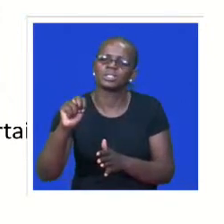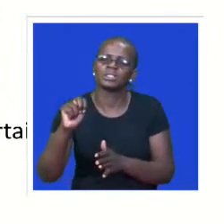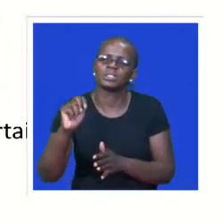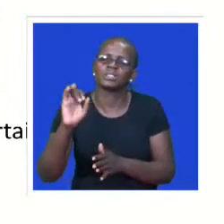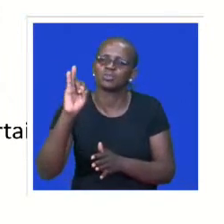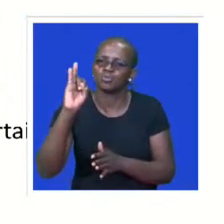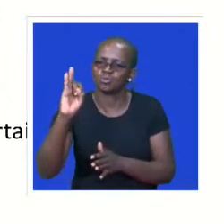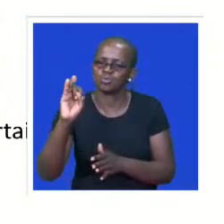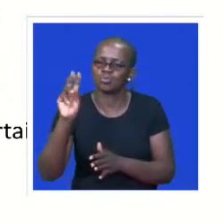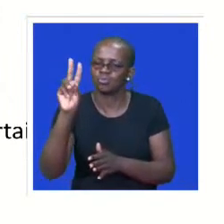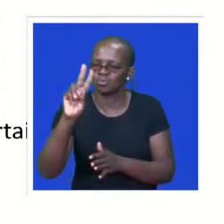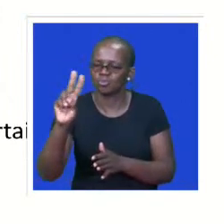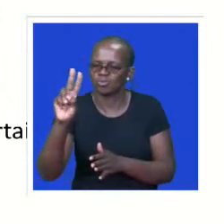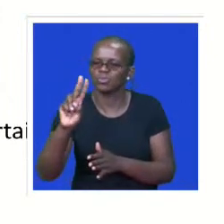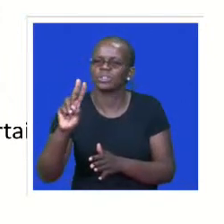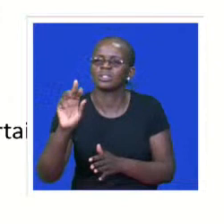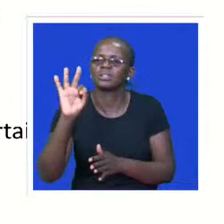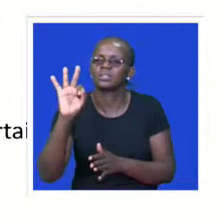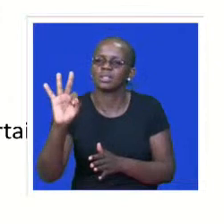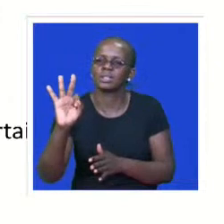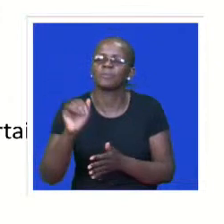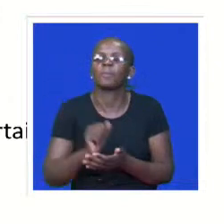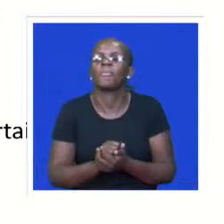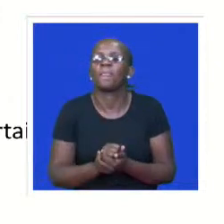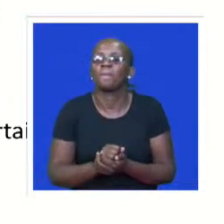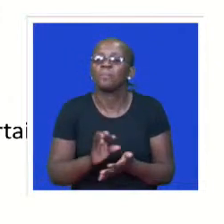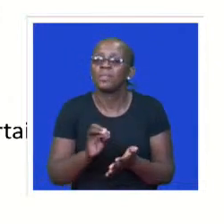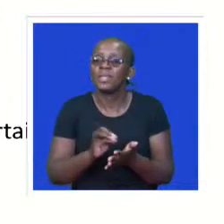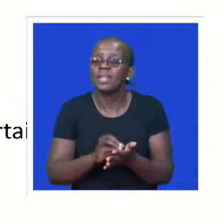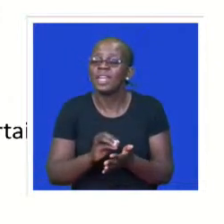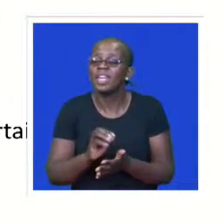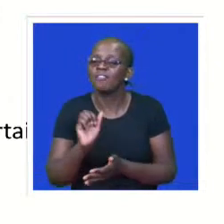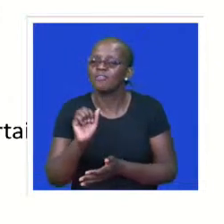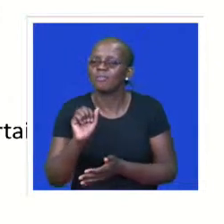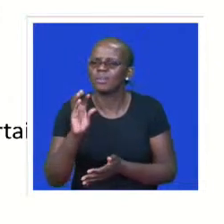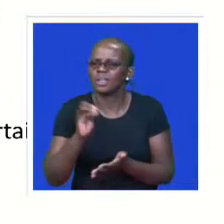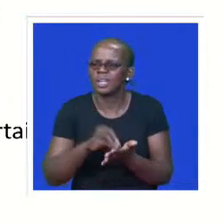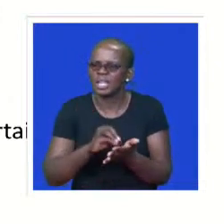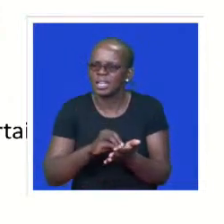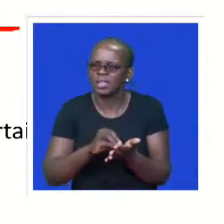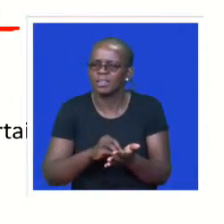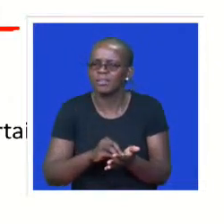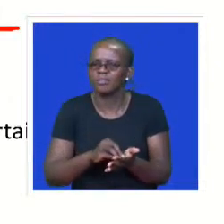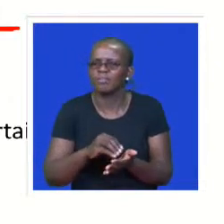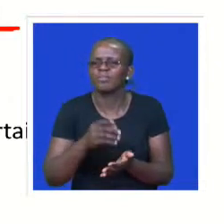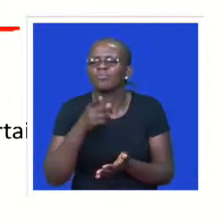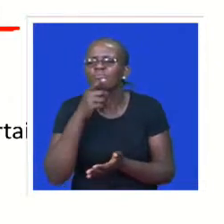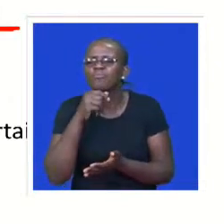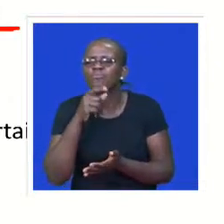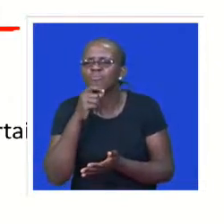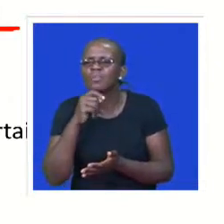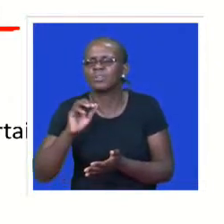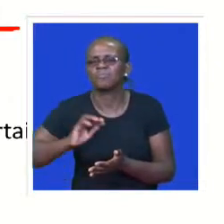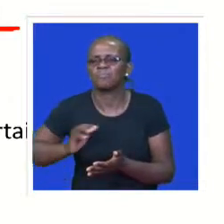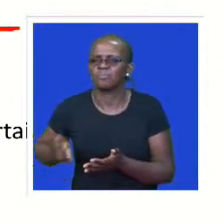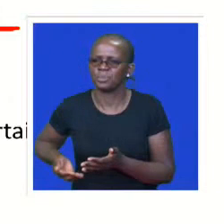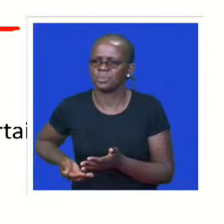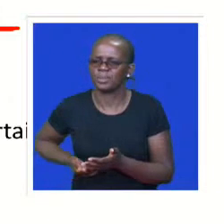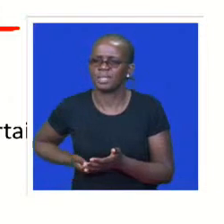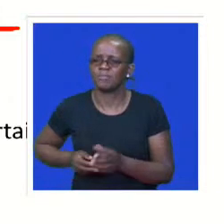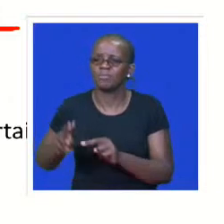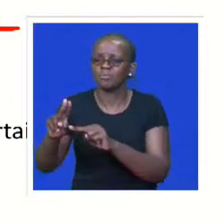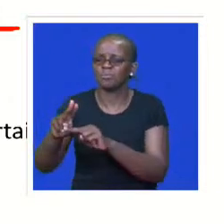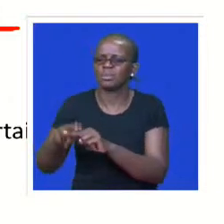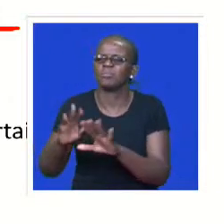and Eve. Adam and Eve were created to live in pure bliss in the Garden of Eden, to enjoy a life